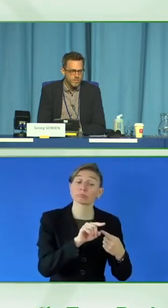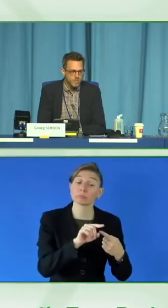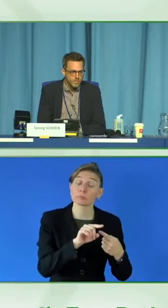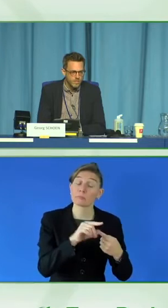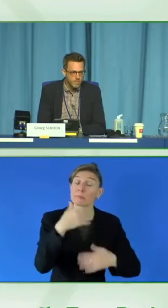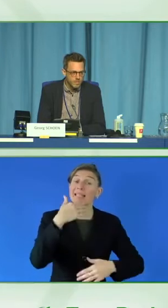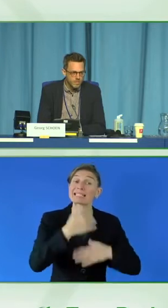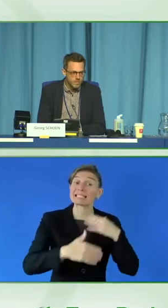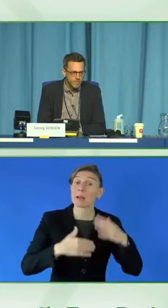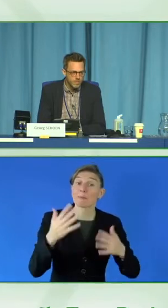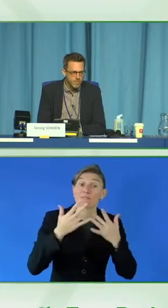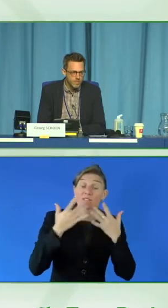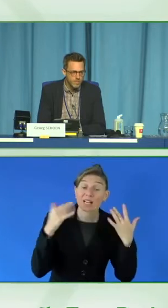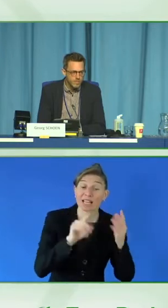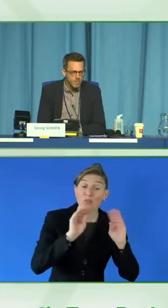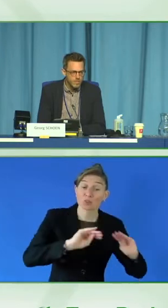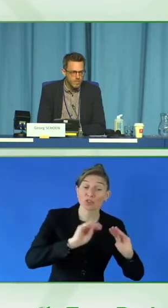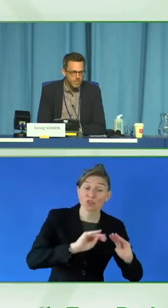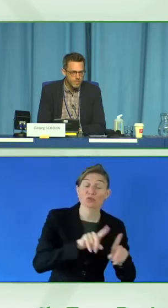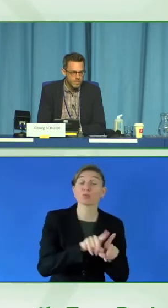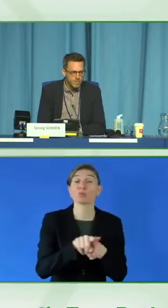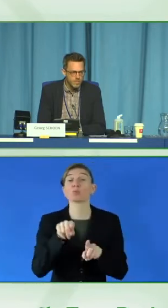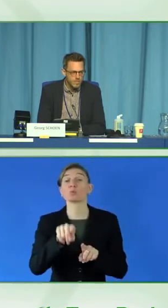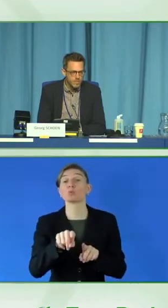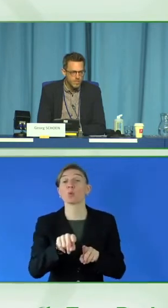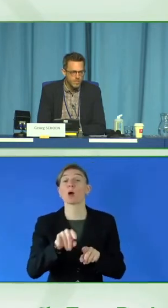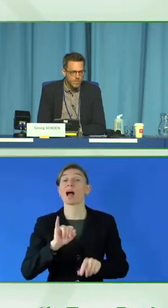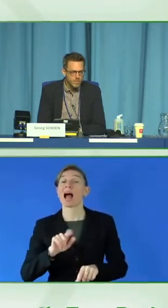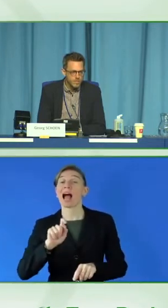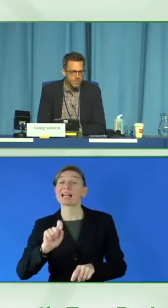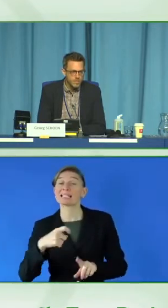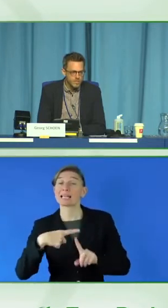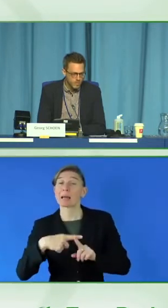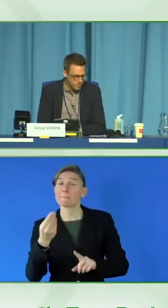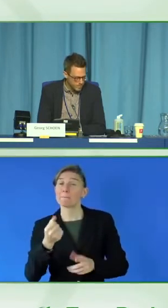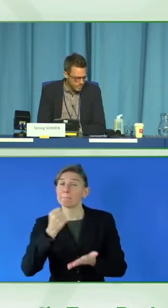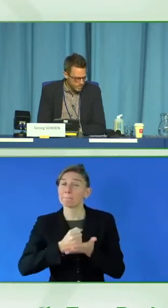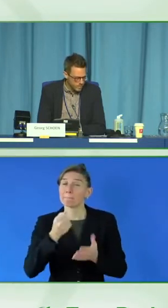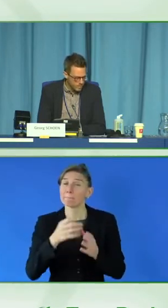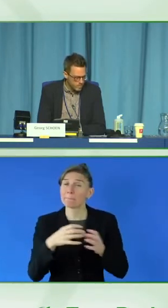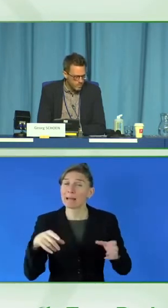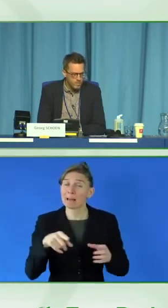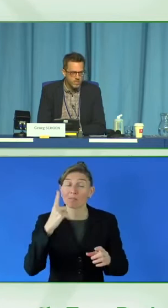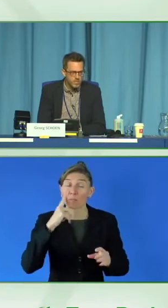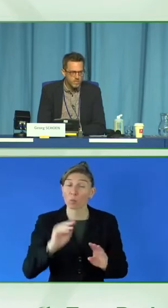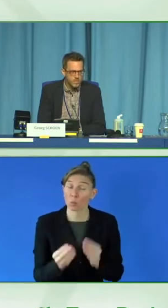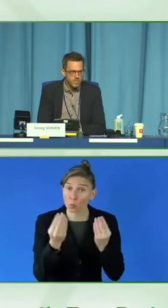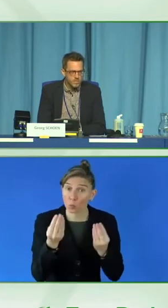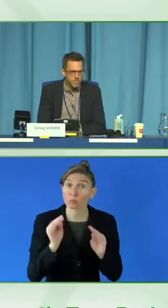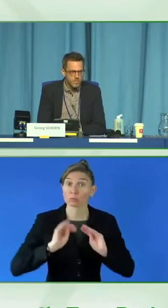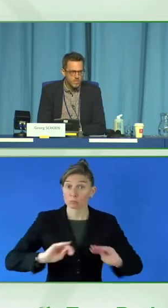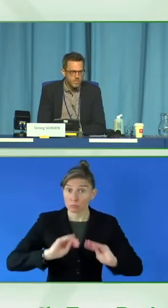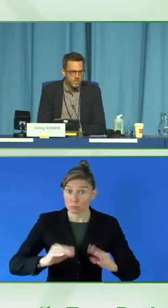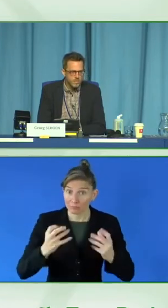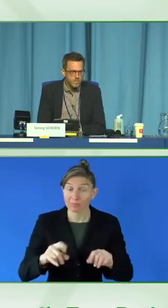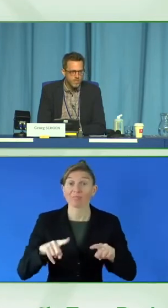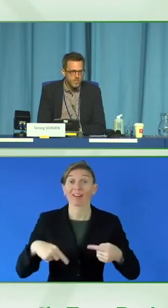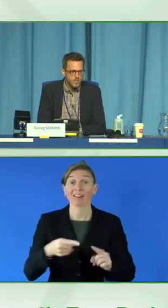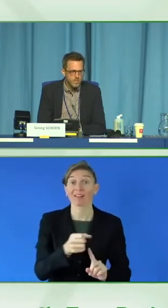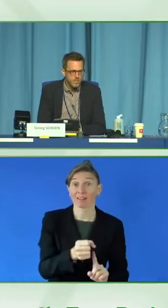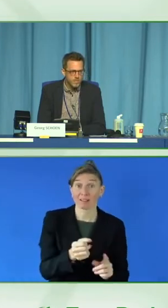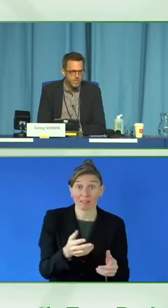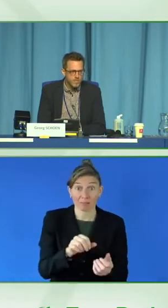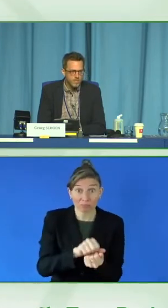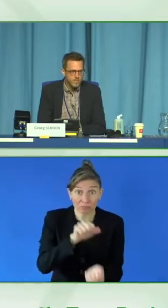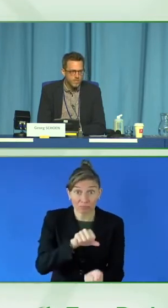We have a training program in IT and banking for the youth, and then we place them in jobs. But we